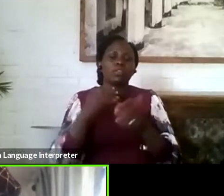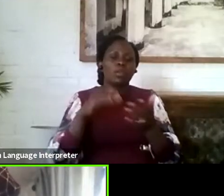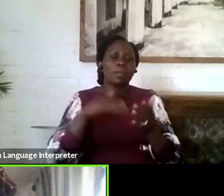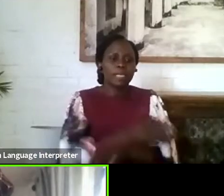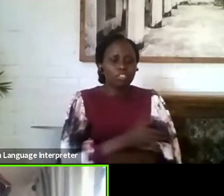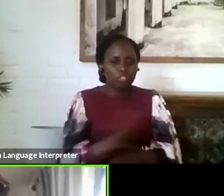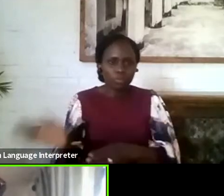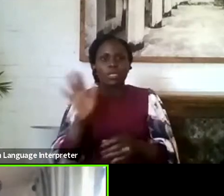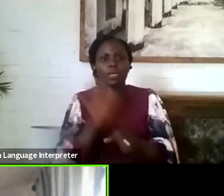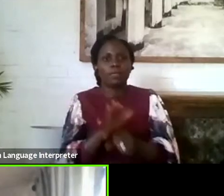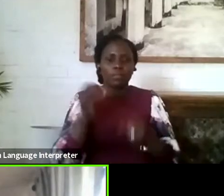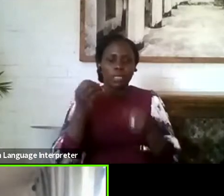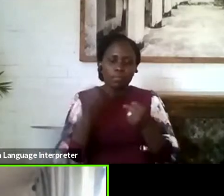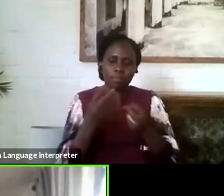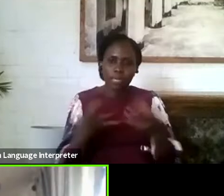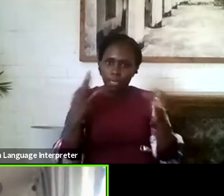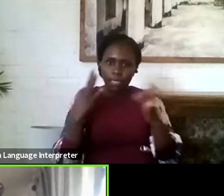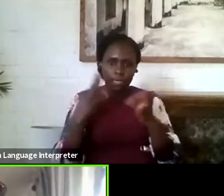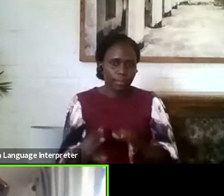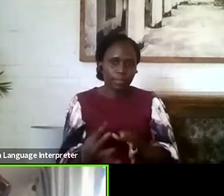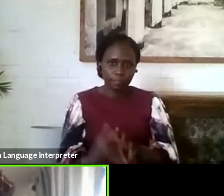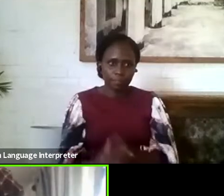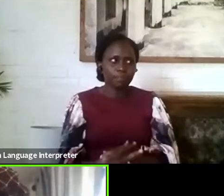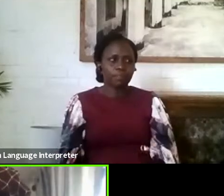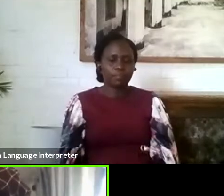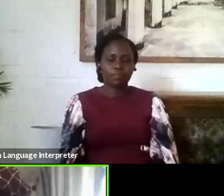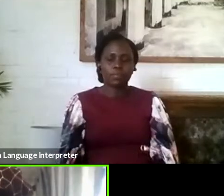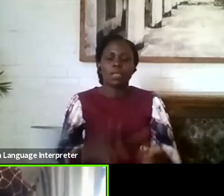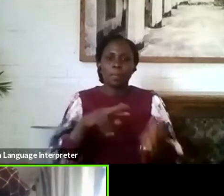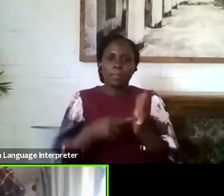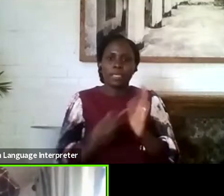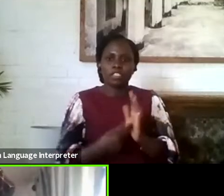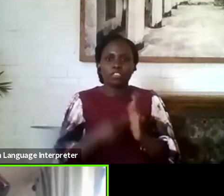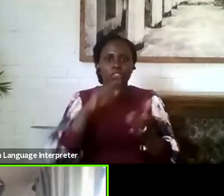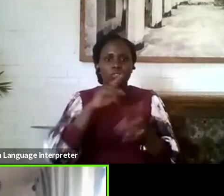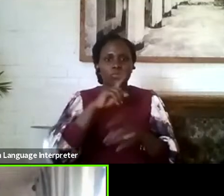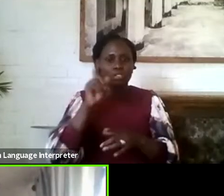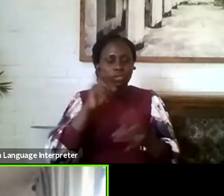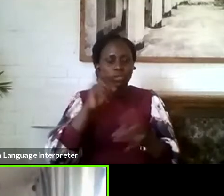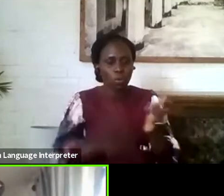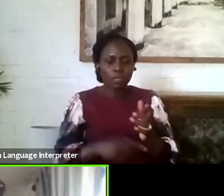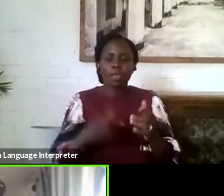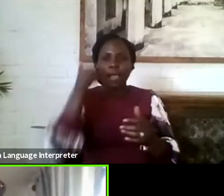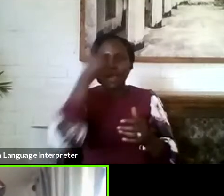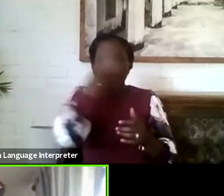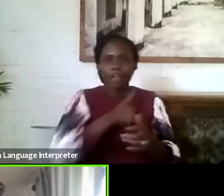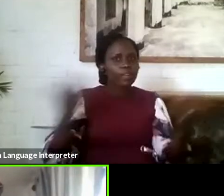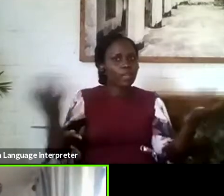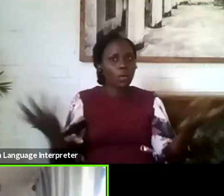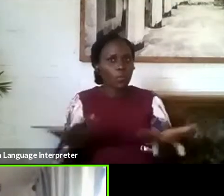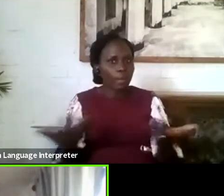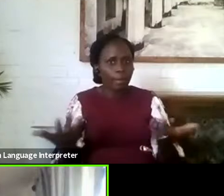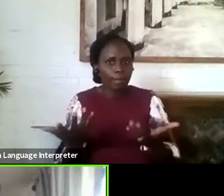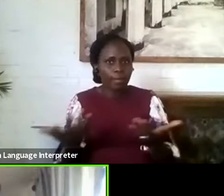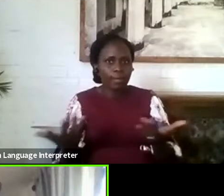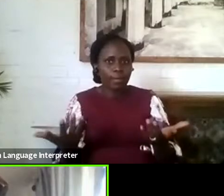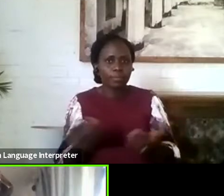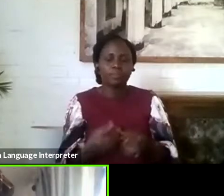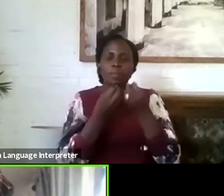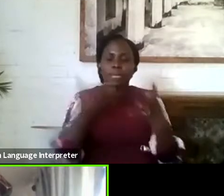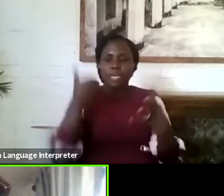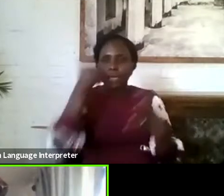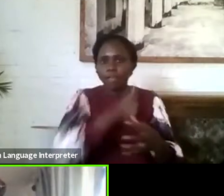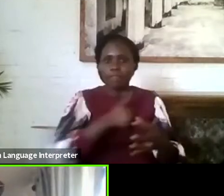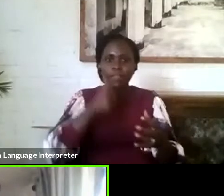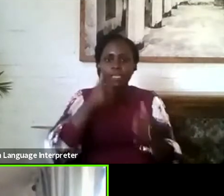data. So the question is, where is Africa with this? Many African countries still